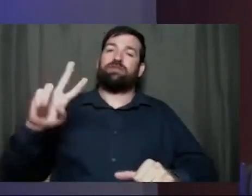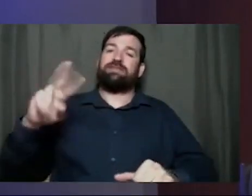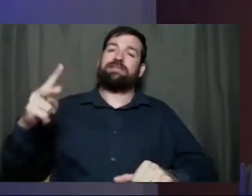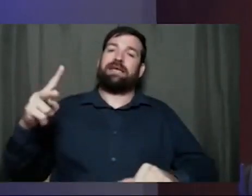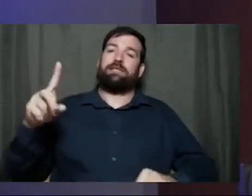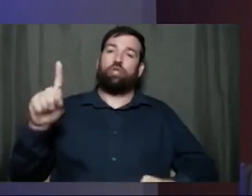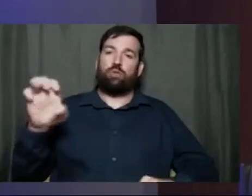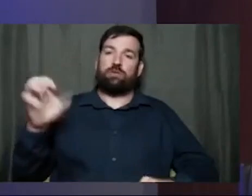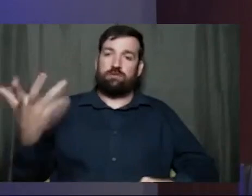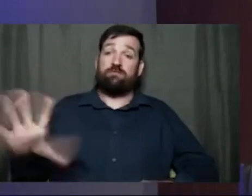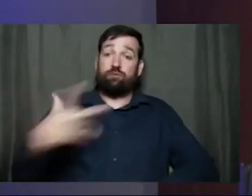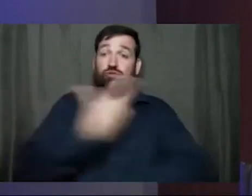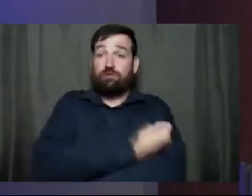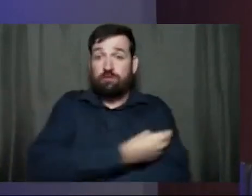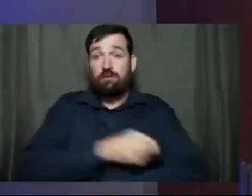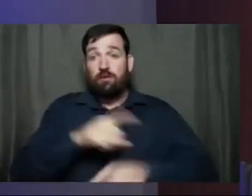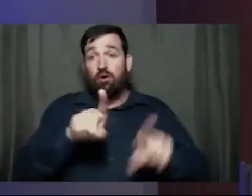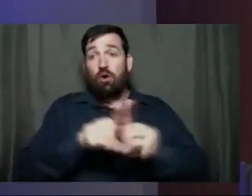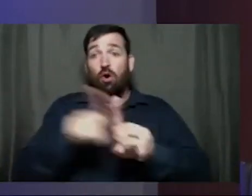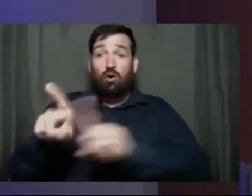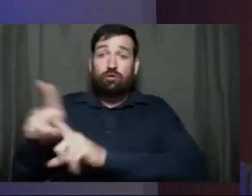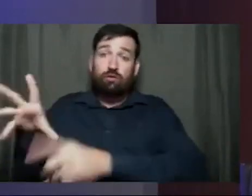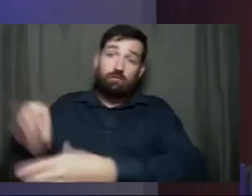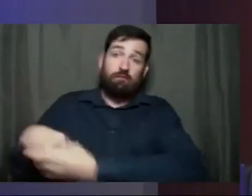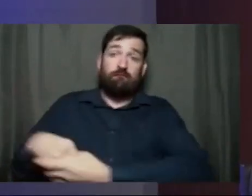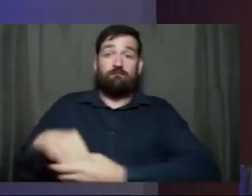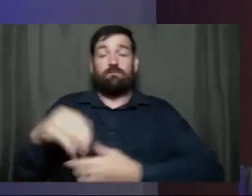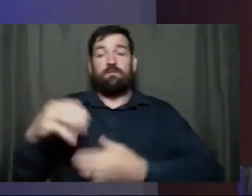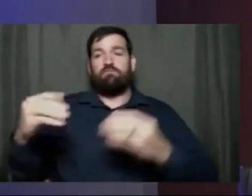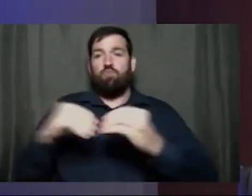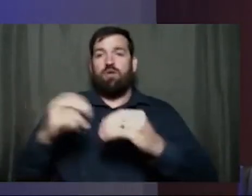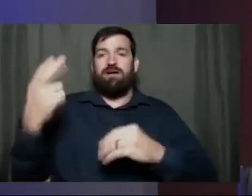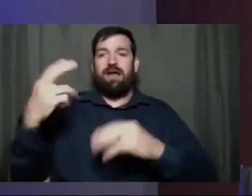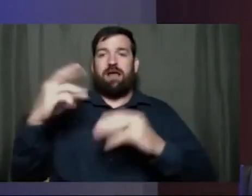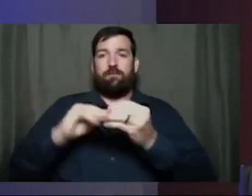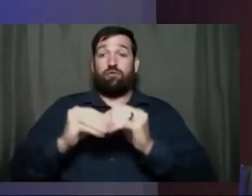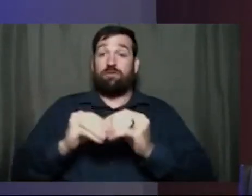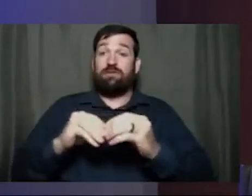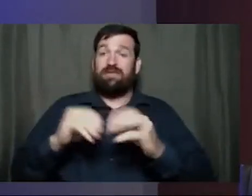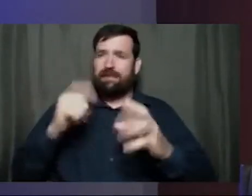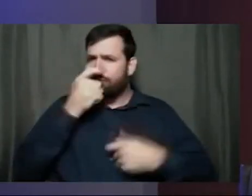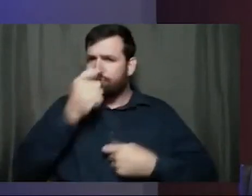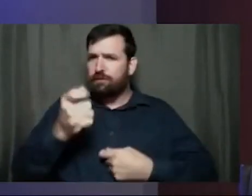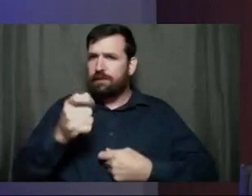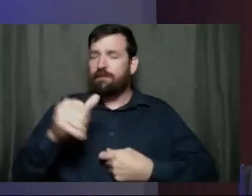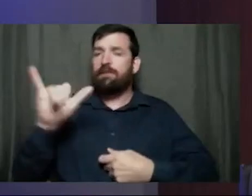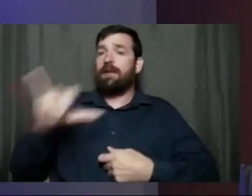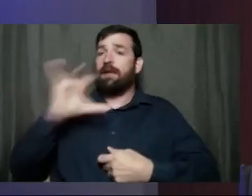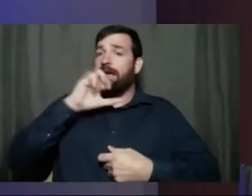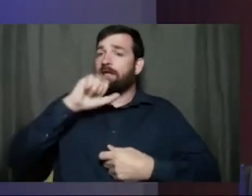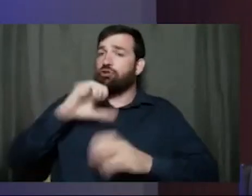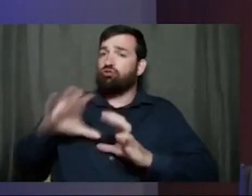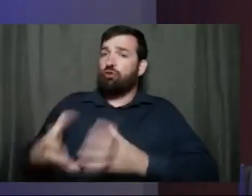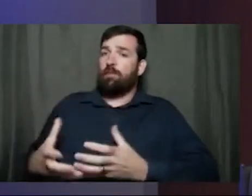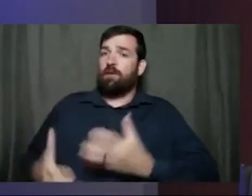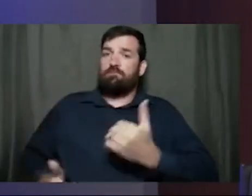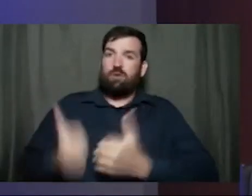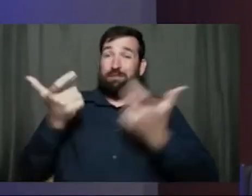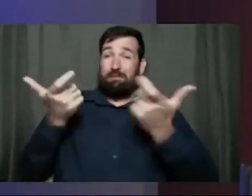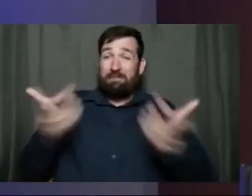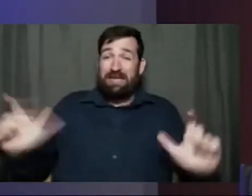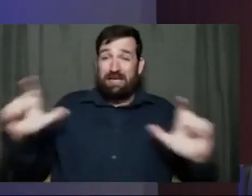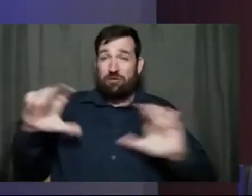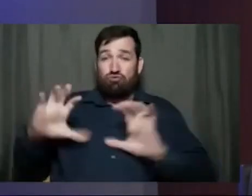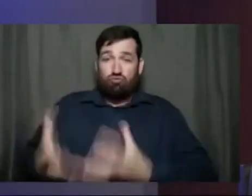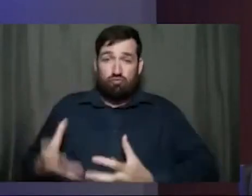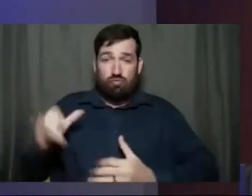so that is also contributing to higher numbers. And what's interesting actually is that age group is the biggest age group right now when it comes